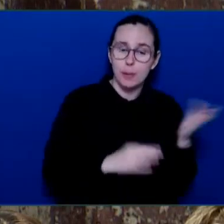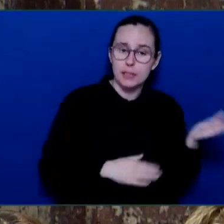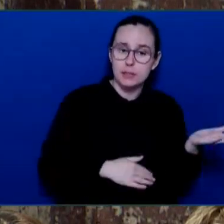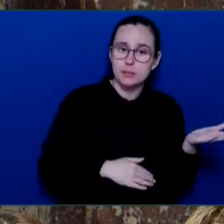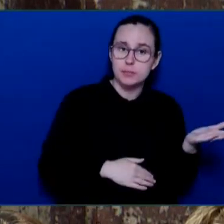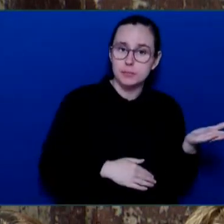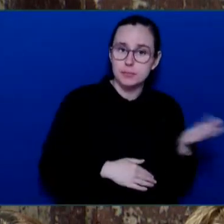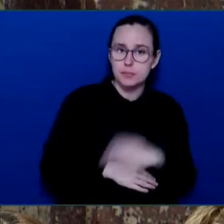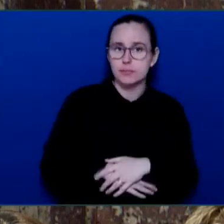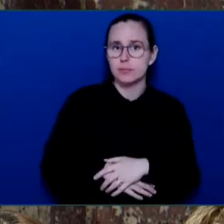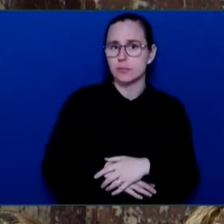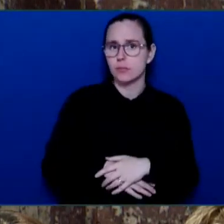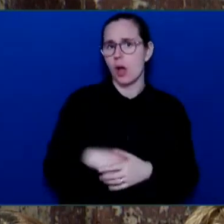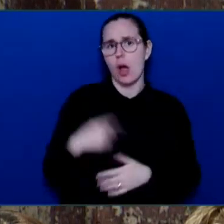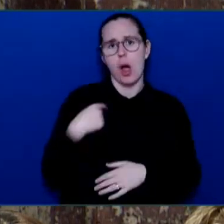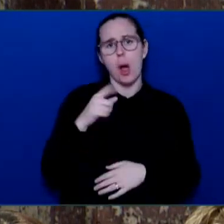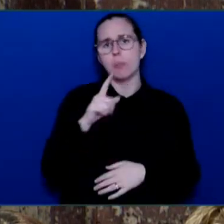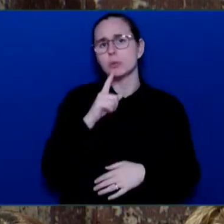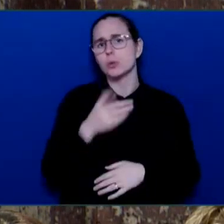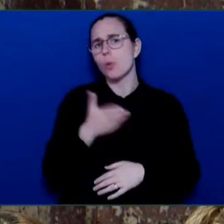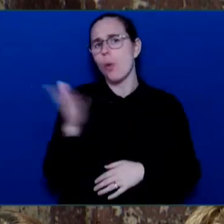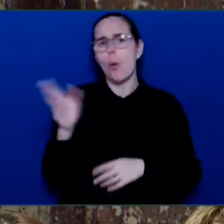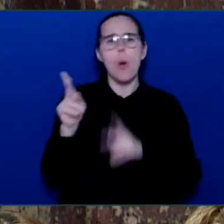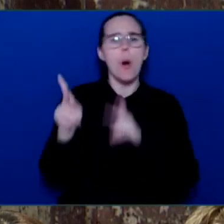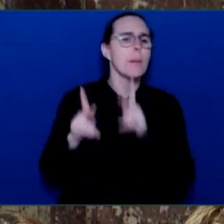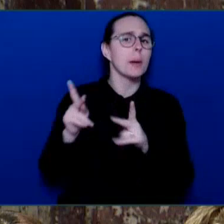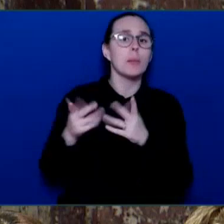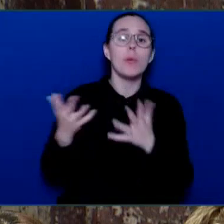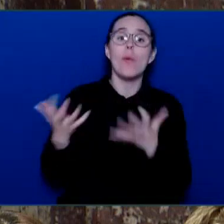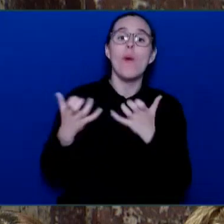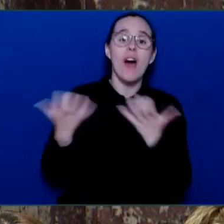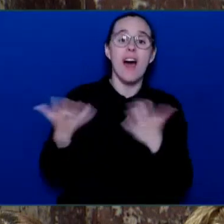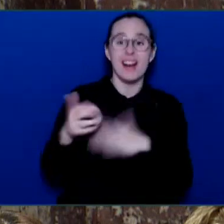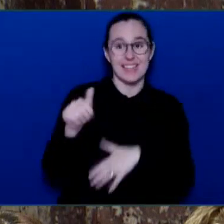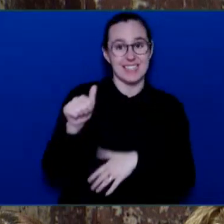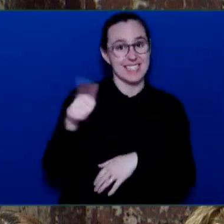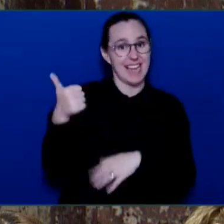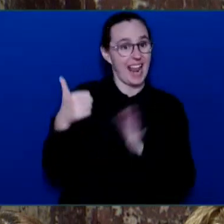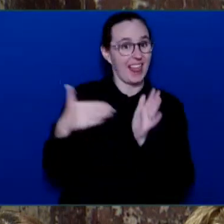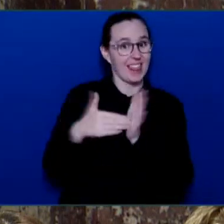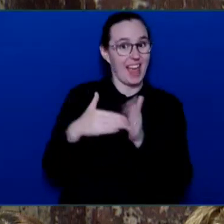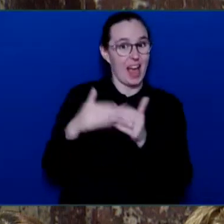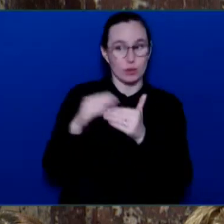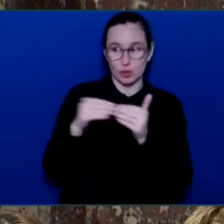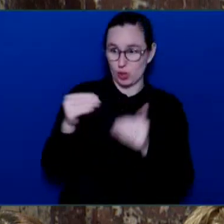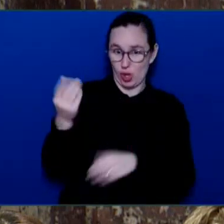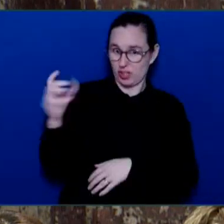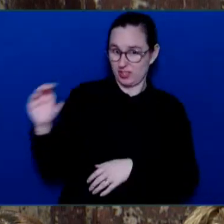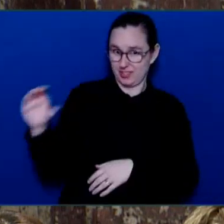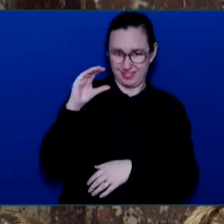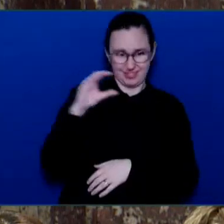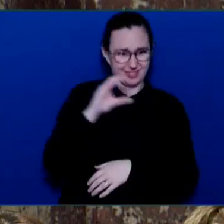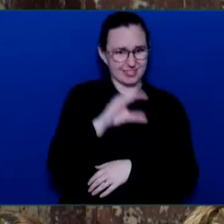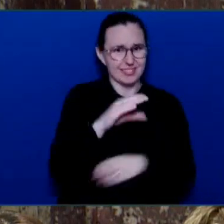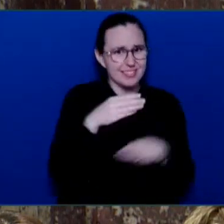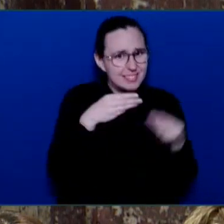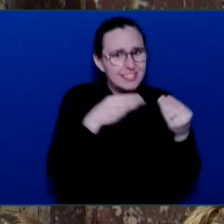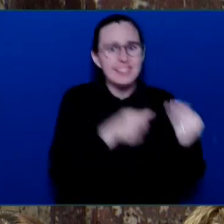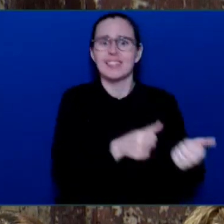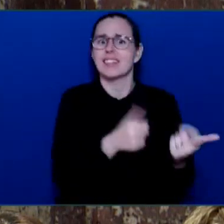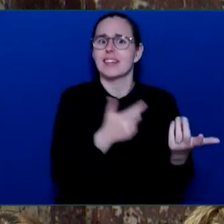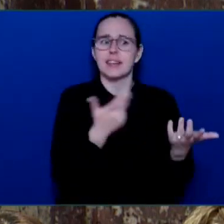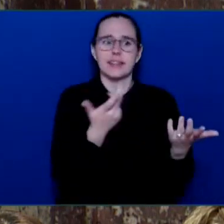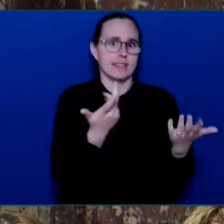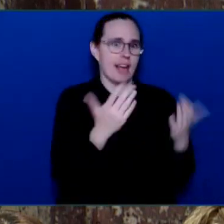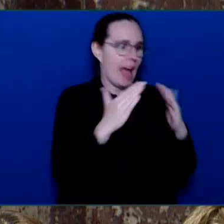NDP's tax plan. However, Mr. Speaker, Surrey isn't the only one suffering across this province. Families all across